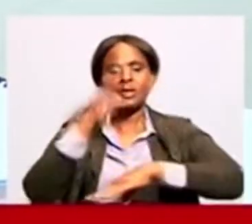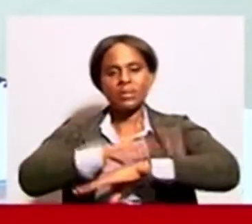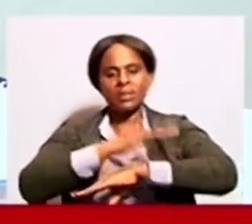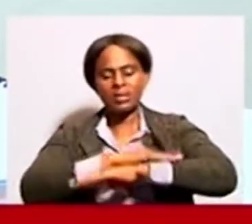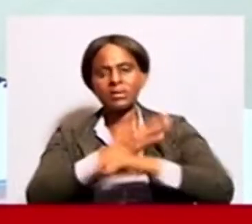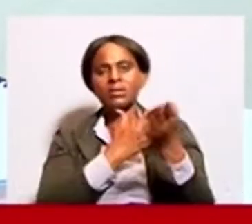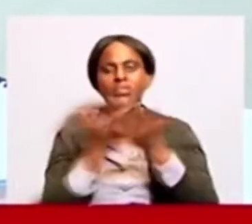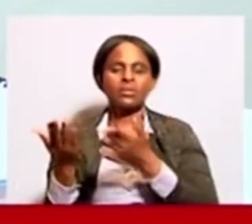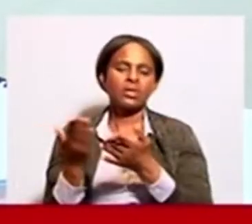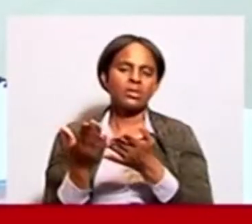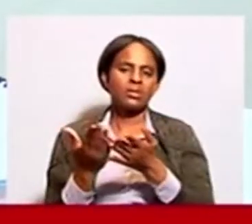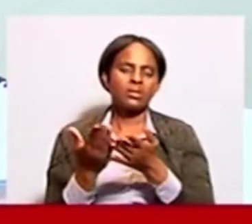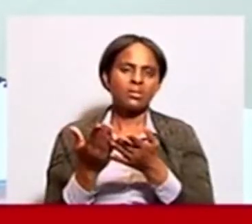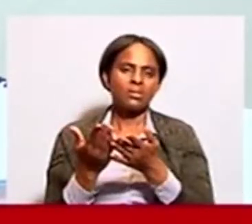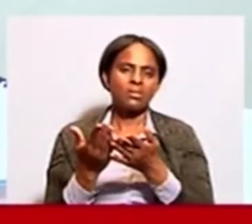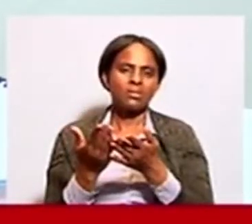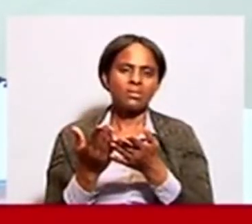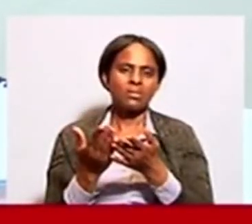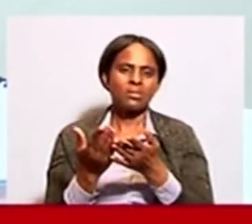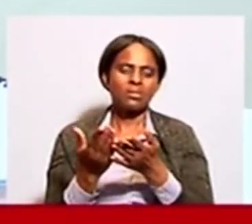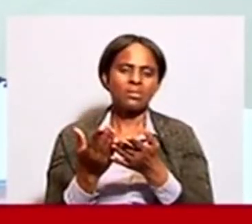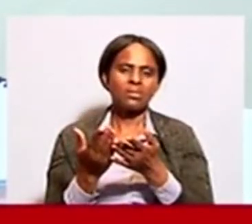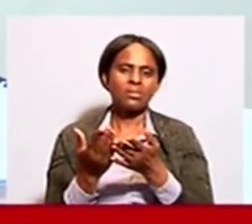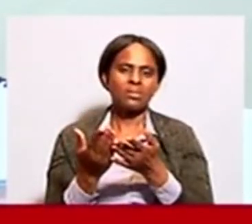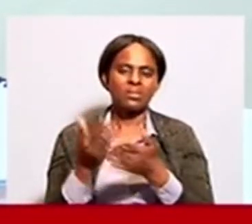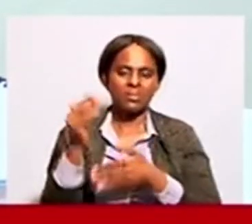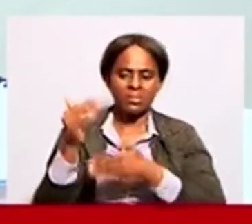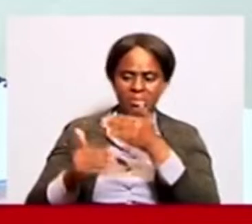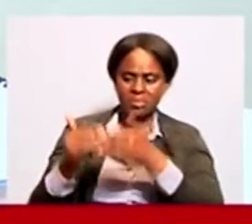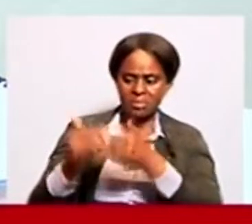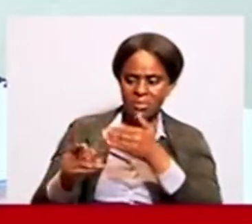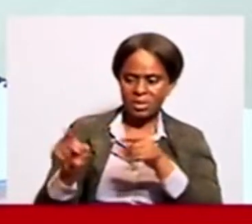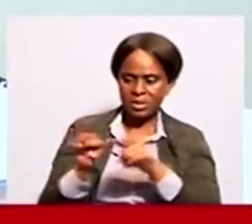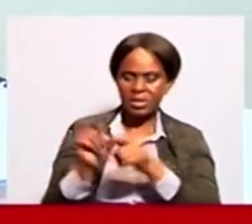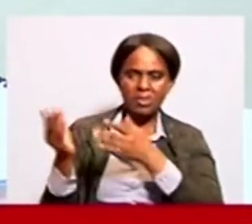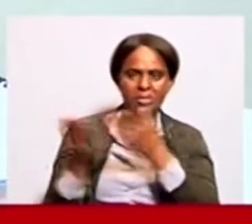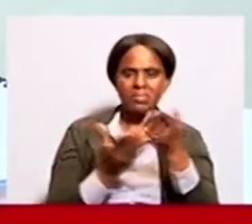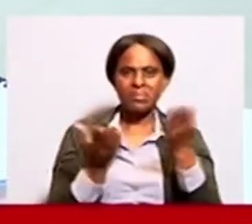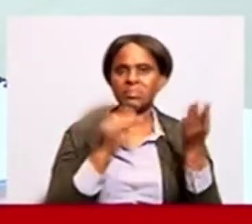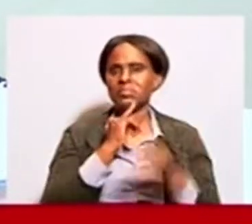delivered. Him is next here, and he has not delivered.